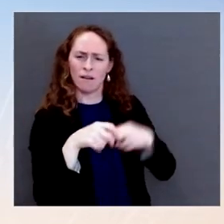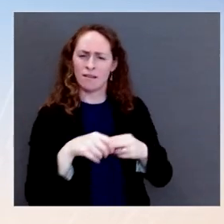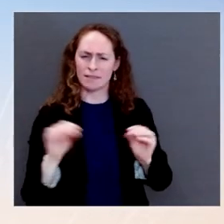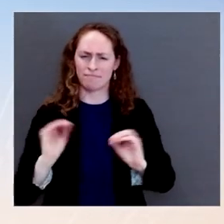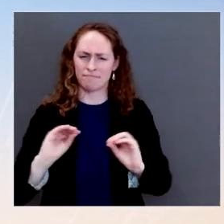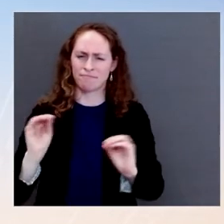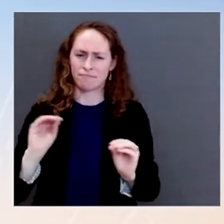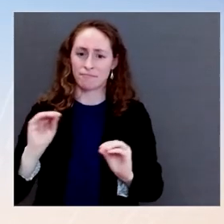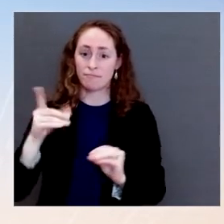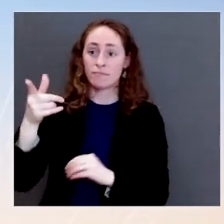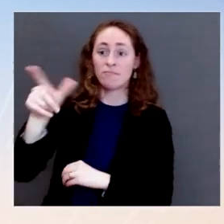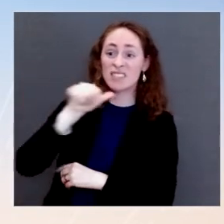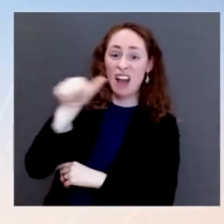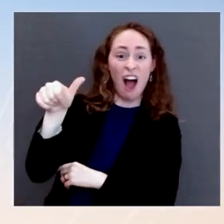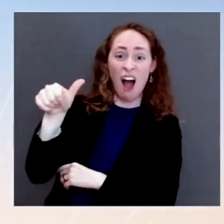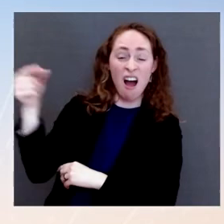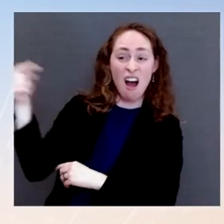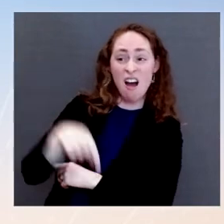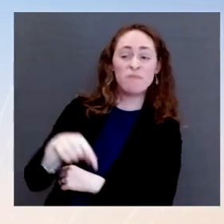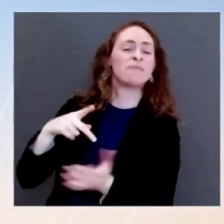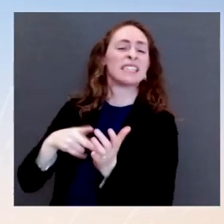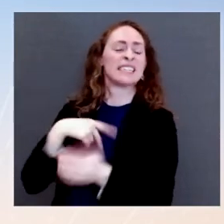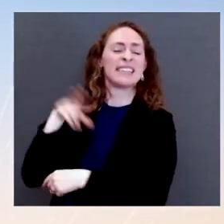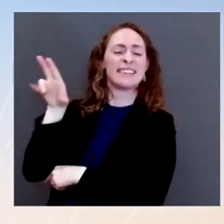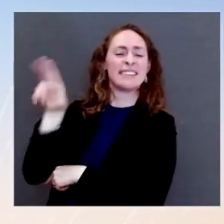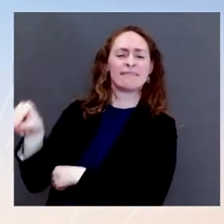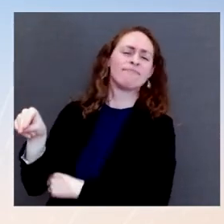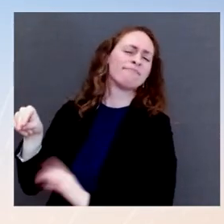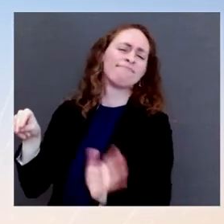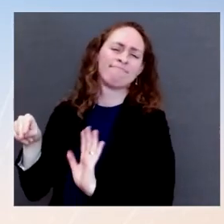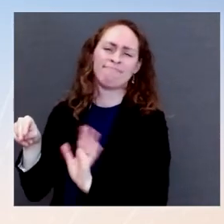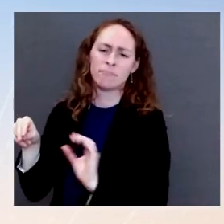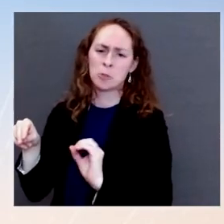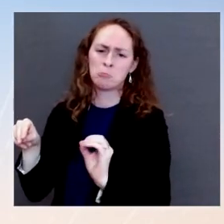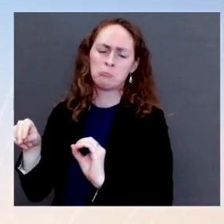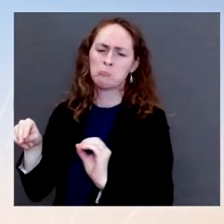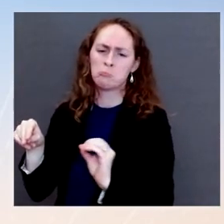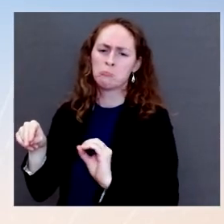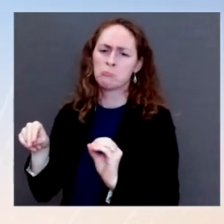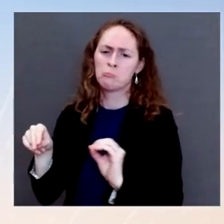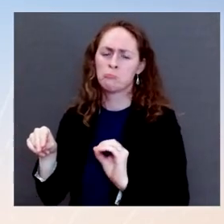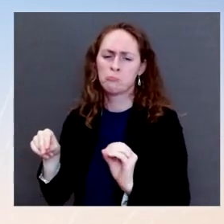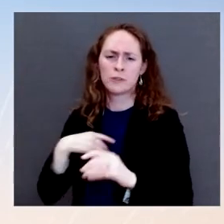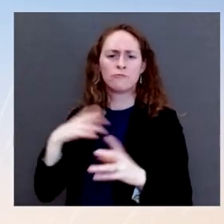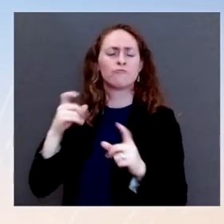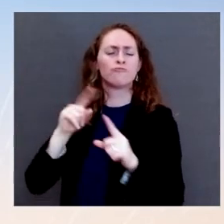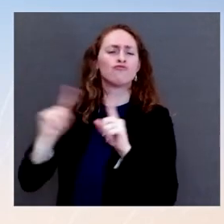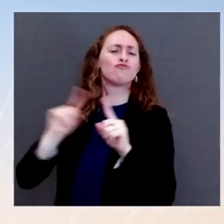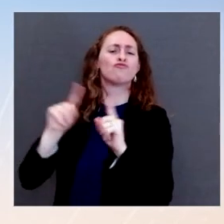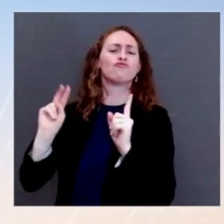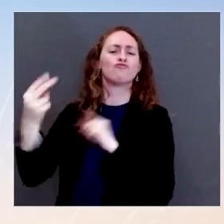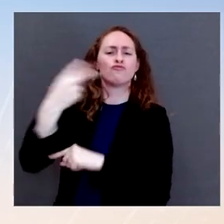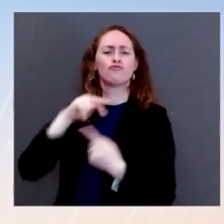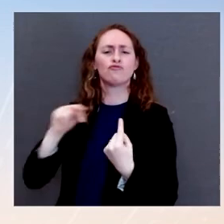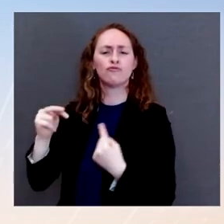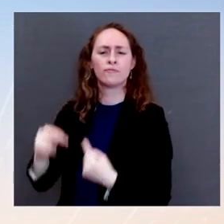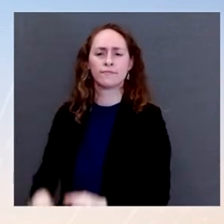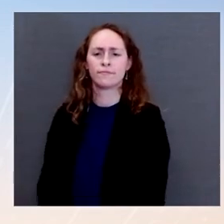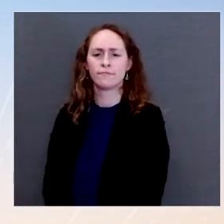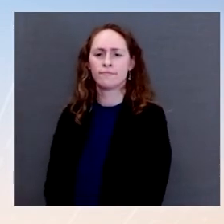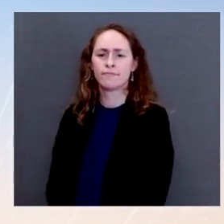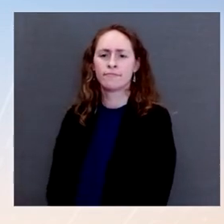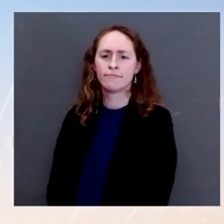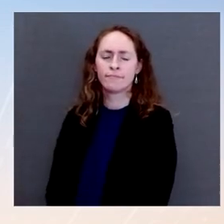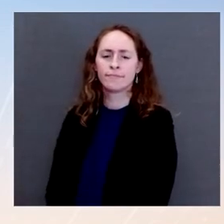deeply involved with the Ukraine in 2014, and Yeah. I'm wondering if you could talk about what his takeaways are from that experience, because a lot of the things that